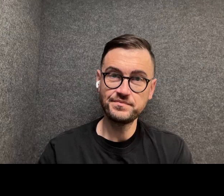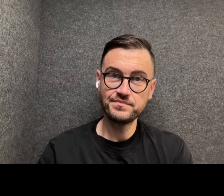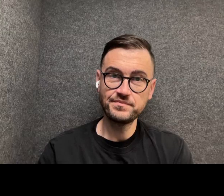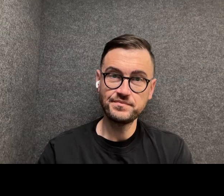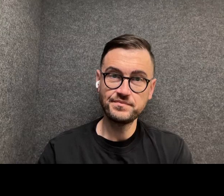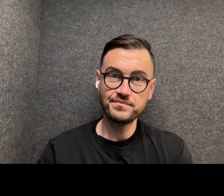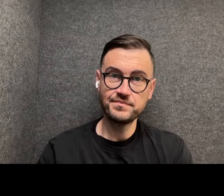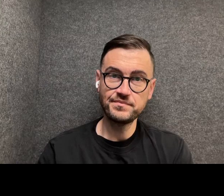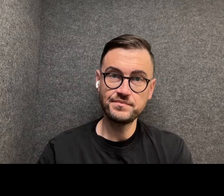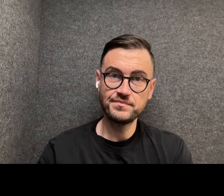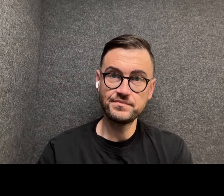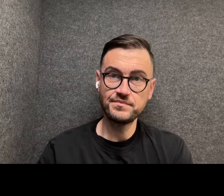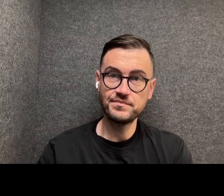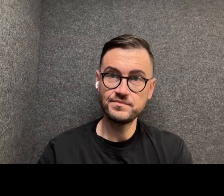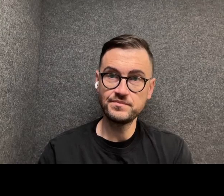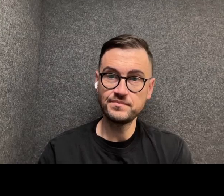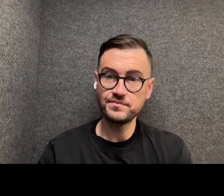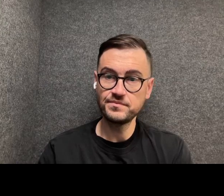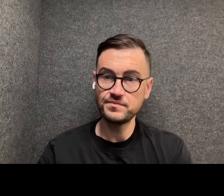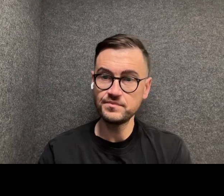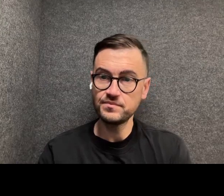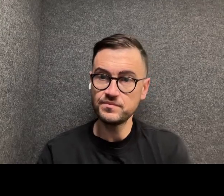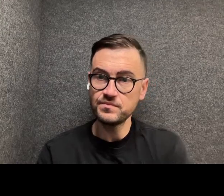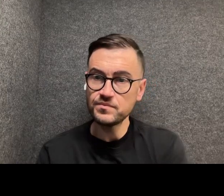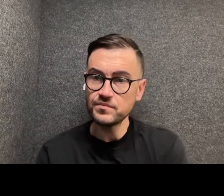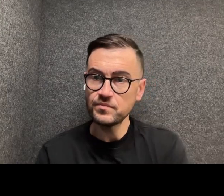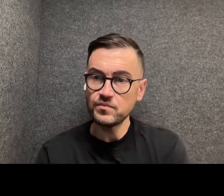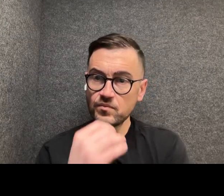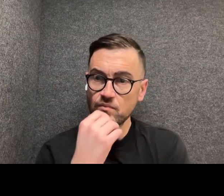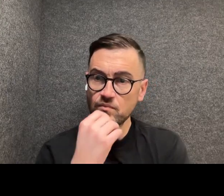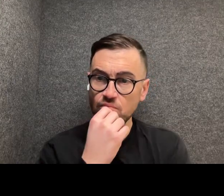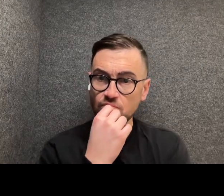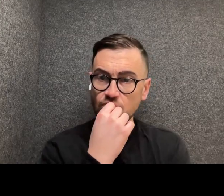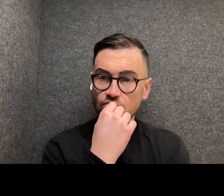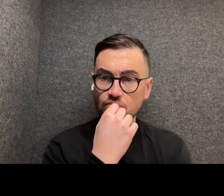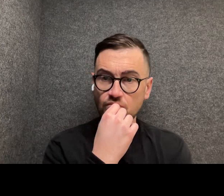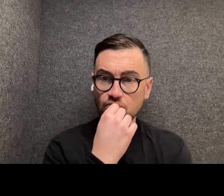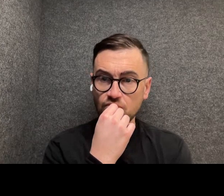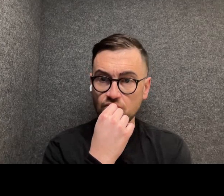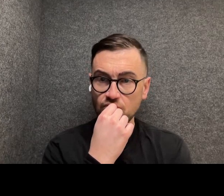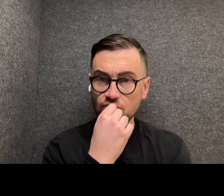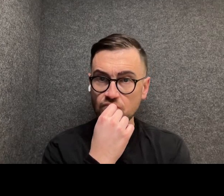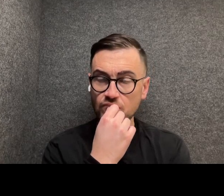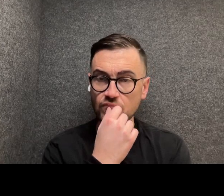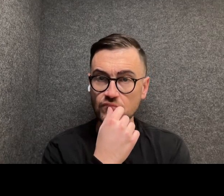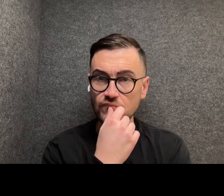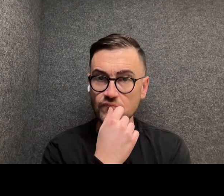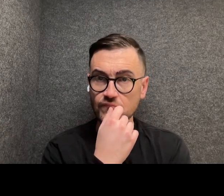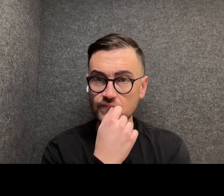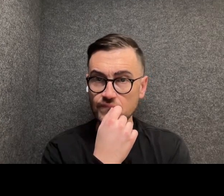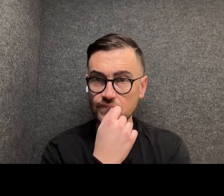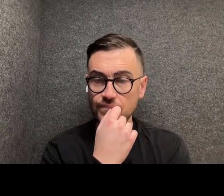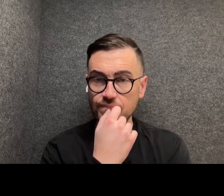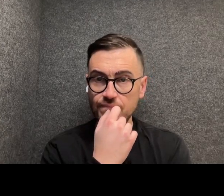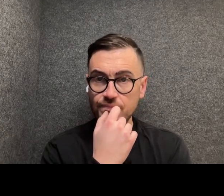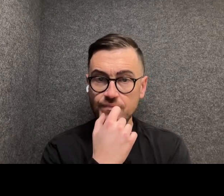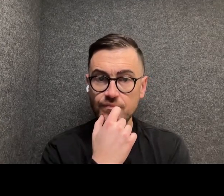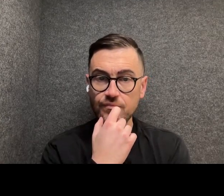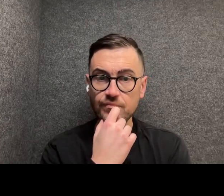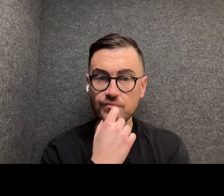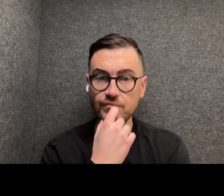Question is, does this apply to all the data already collected or data collected as a